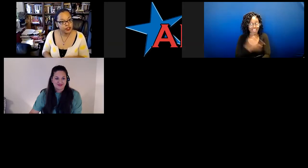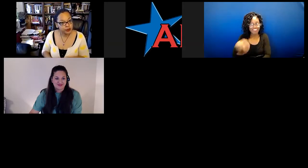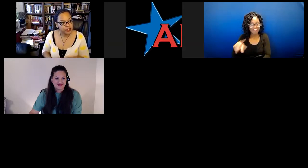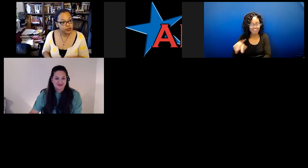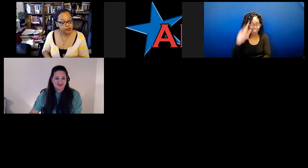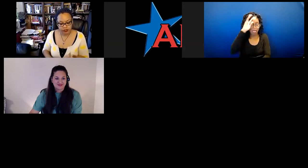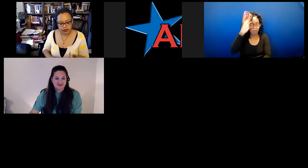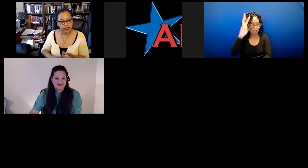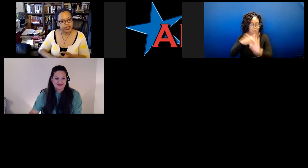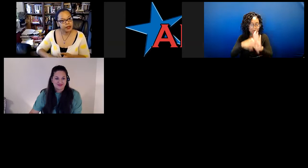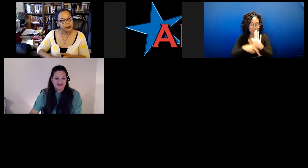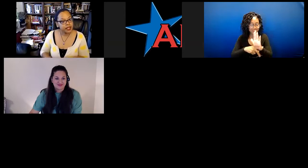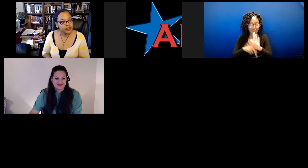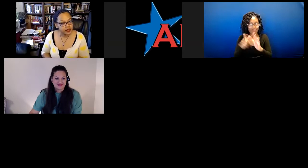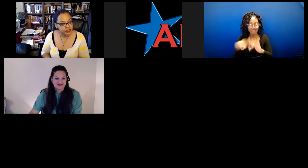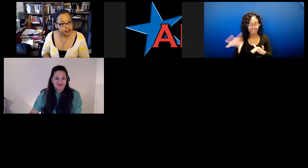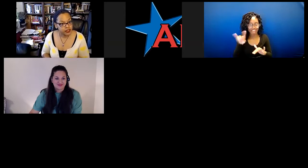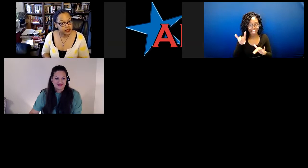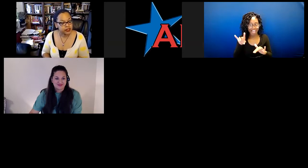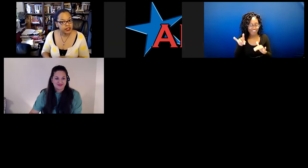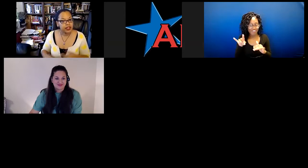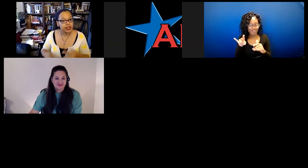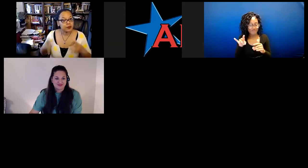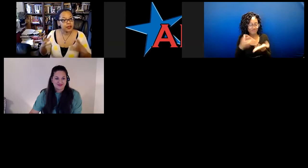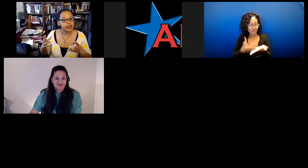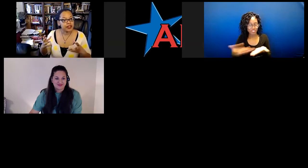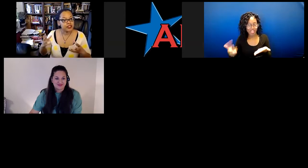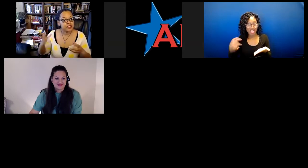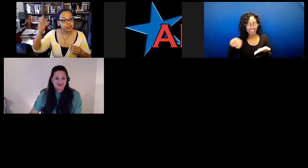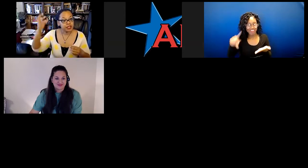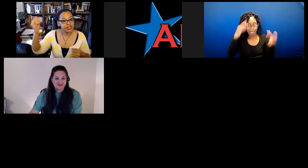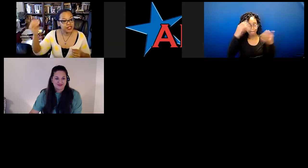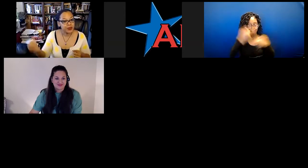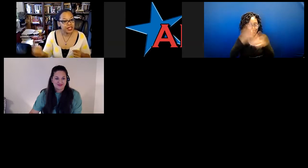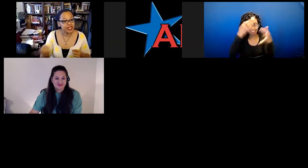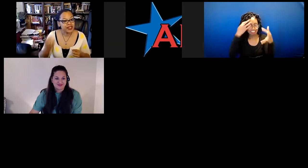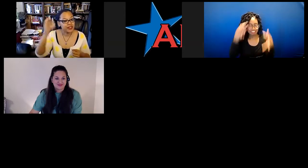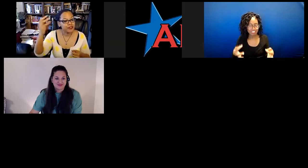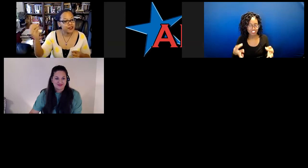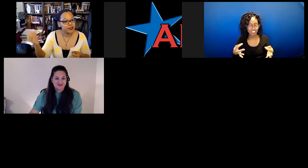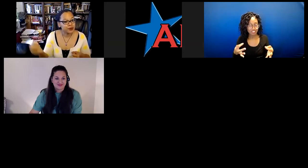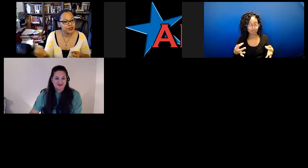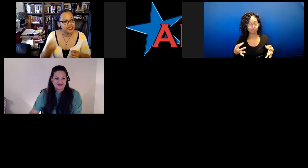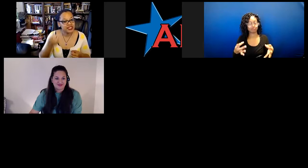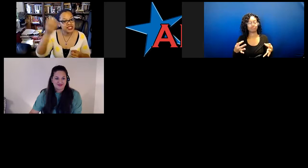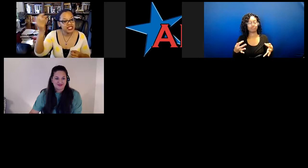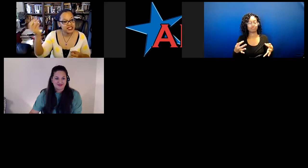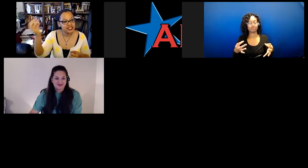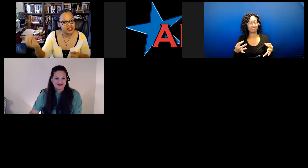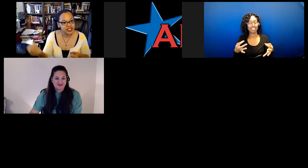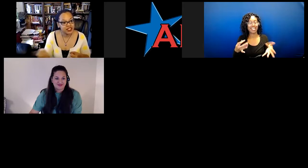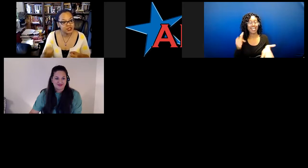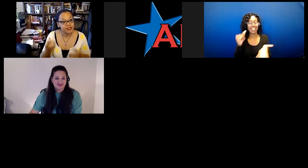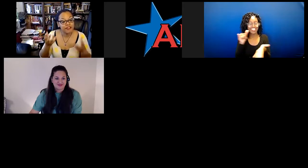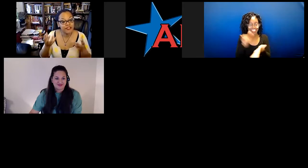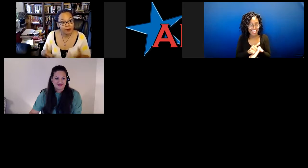fund the resources, where they make the decisions, where it just becomes ingrained and infused